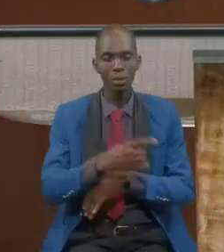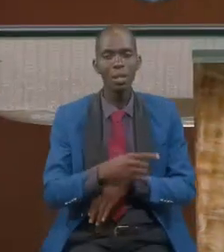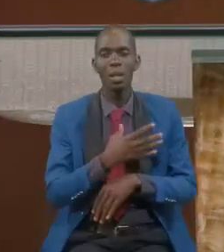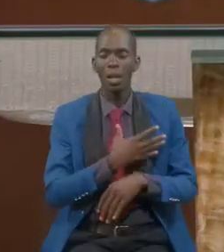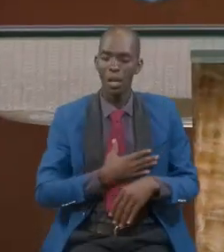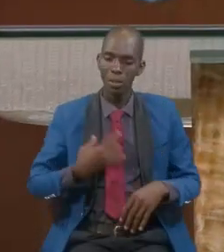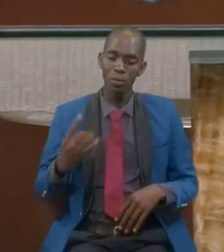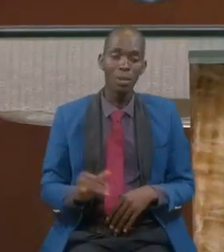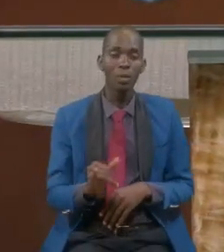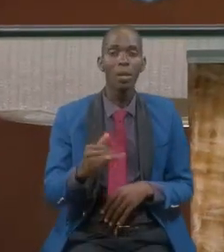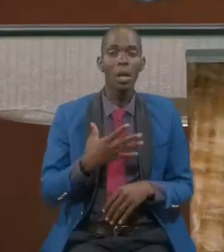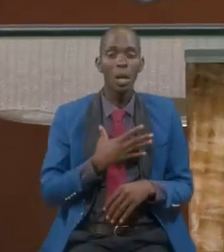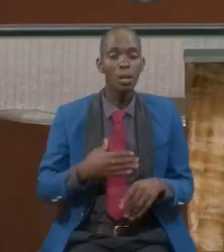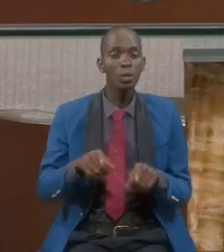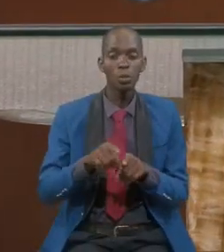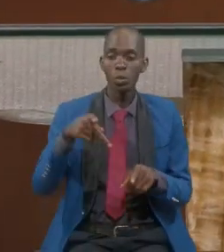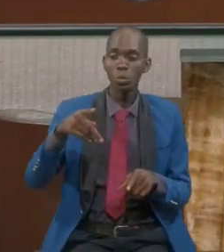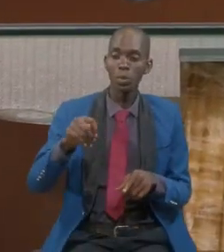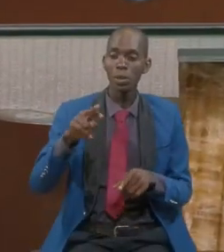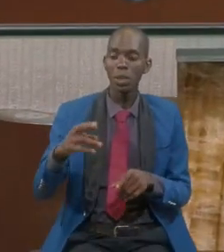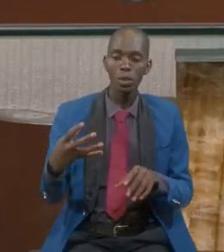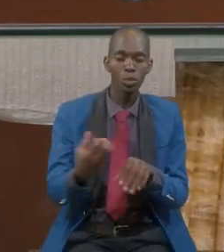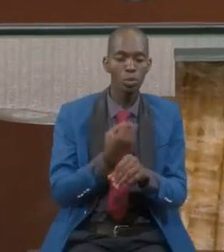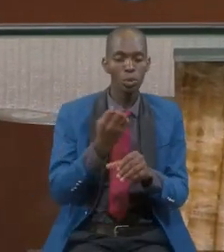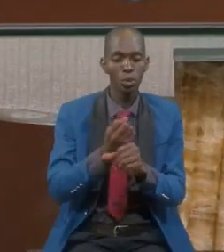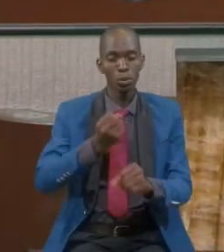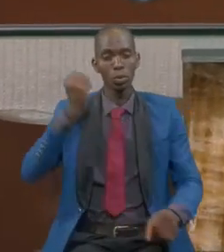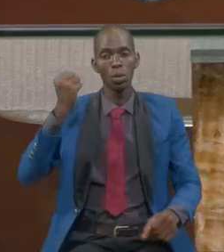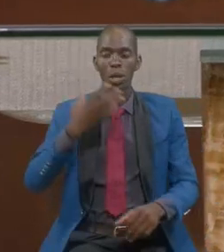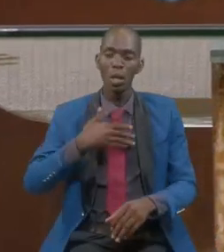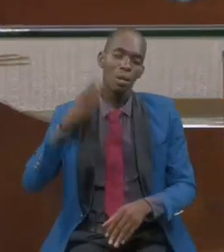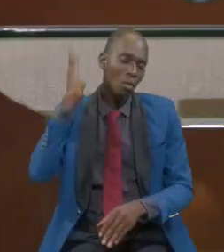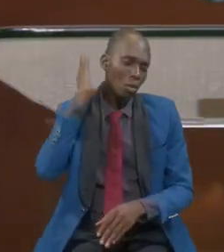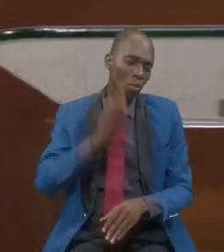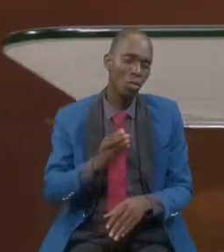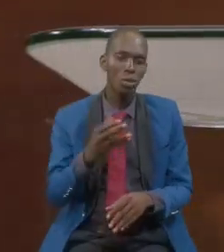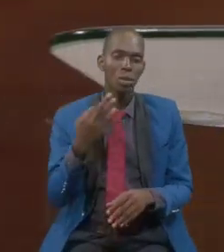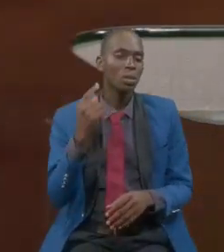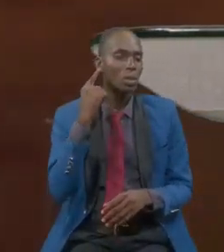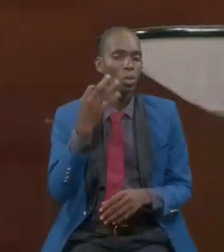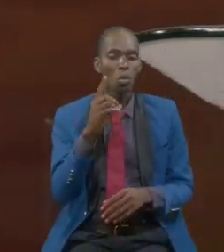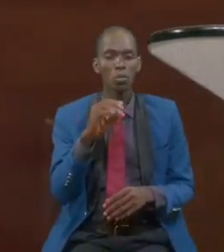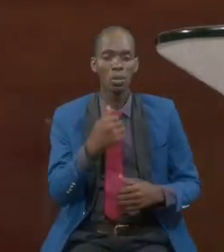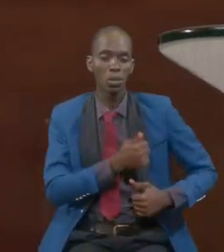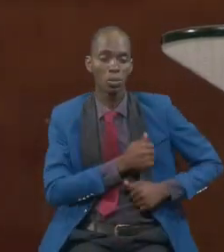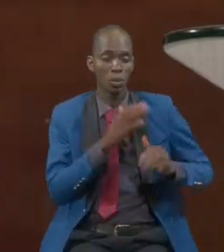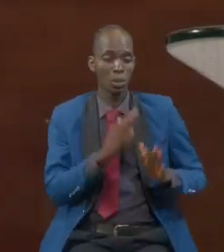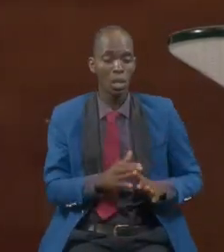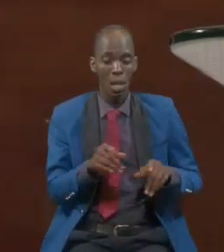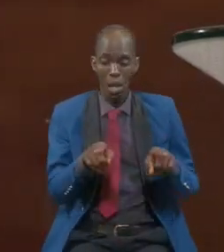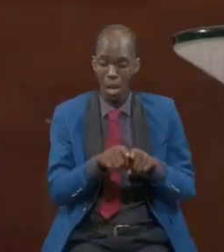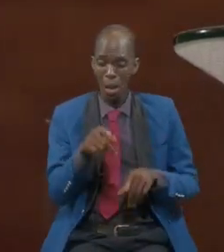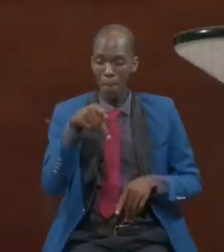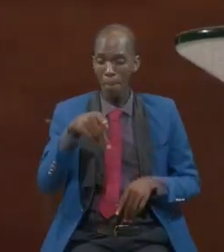sword and cut off the ear of malos and today as that as Peter did that